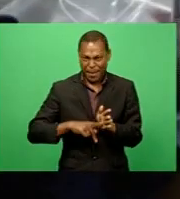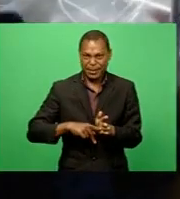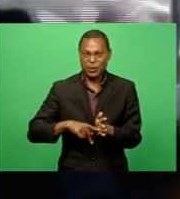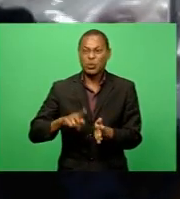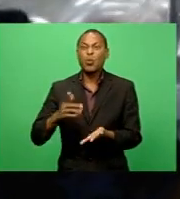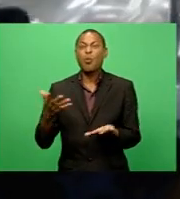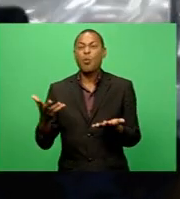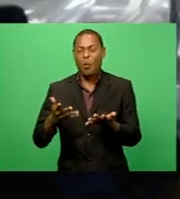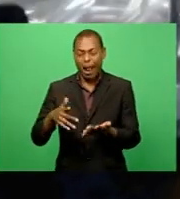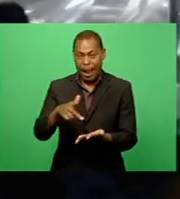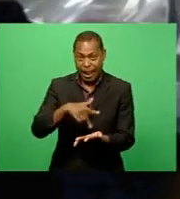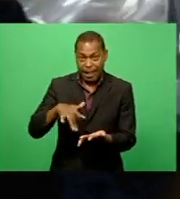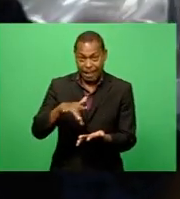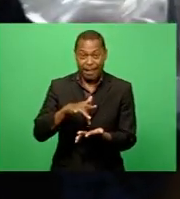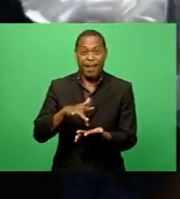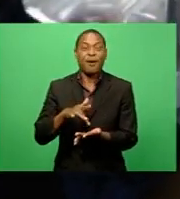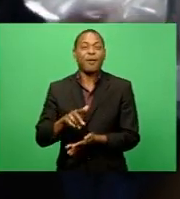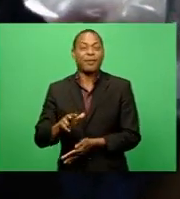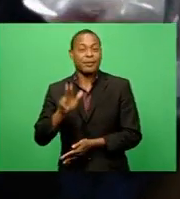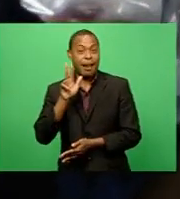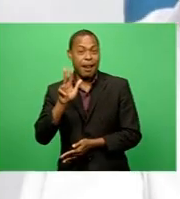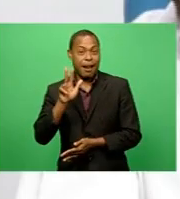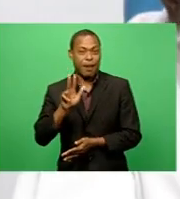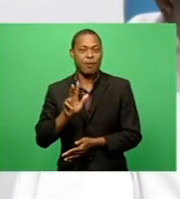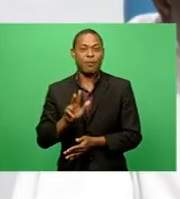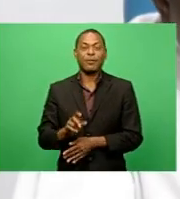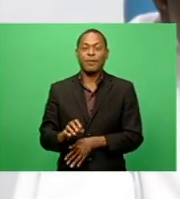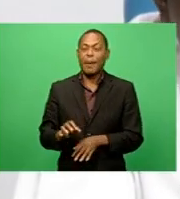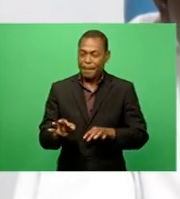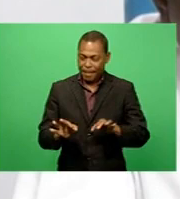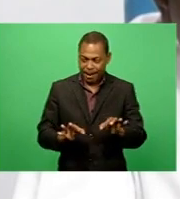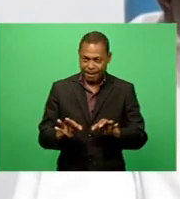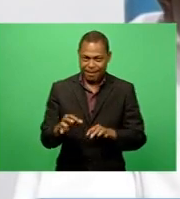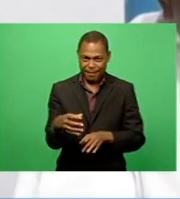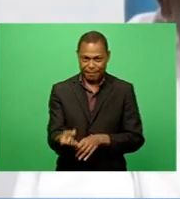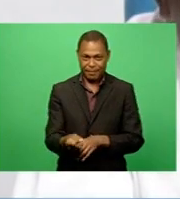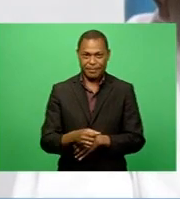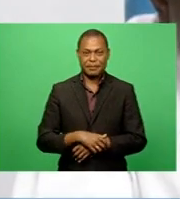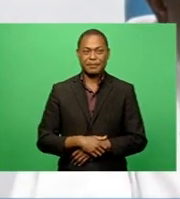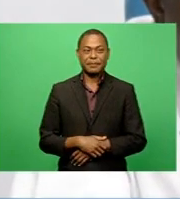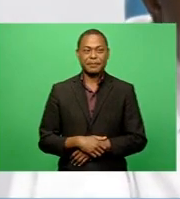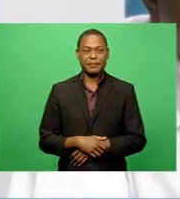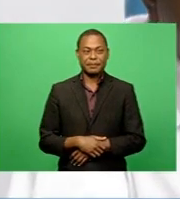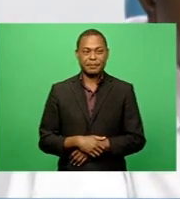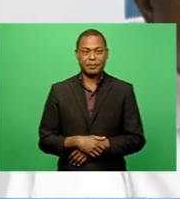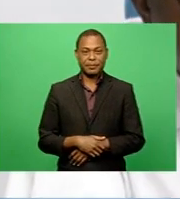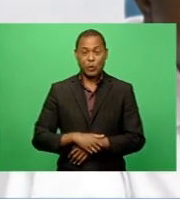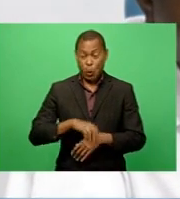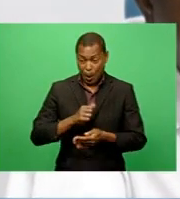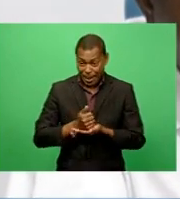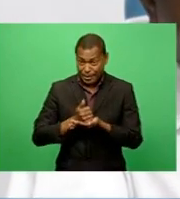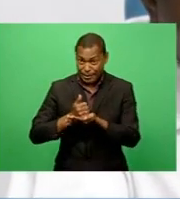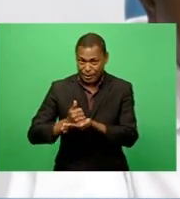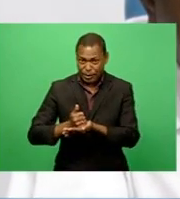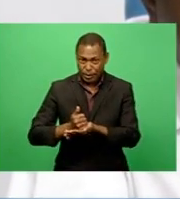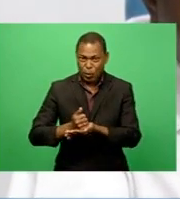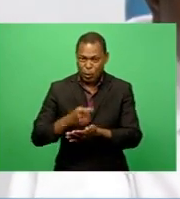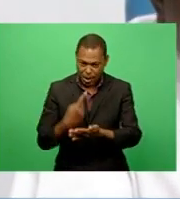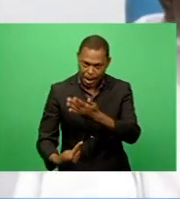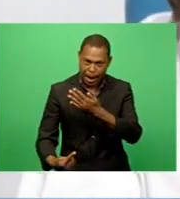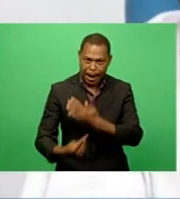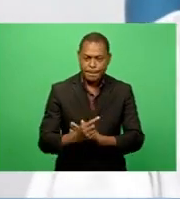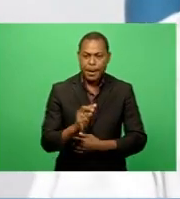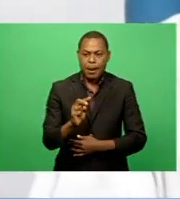the Lao group, are also being put together. This support will continue for the next 4